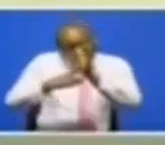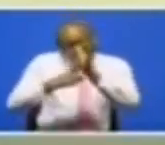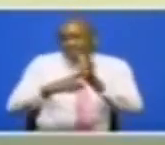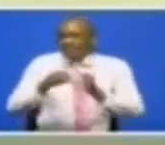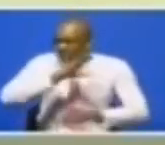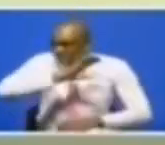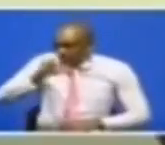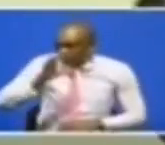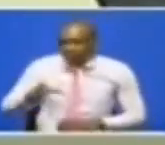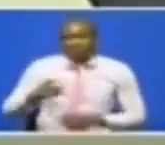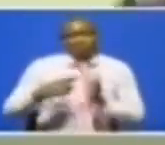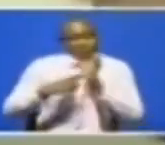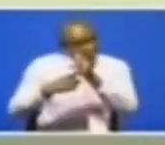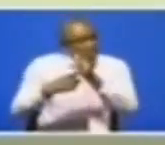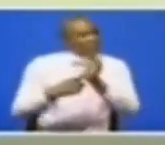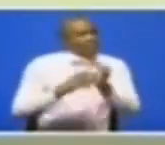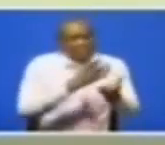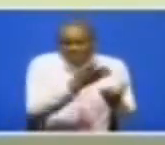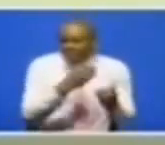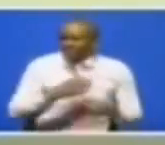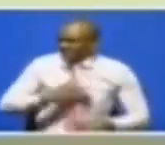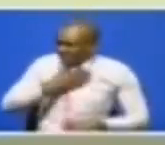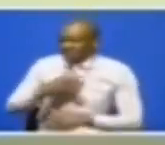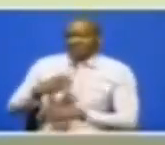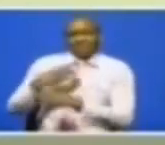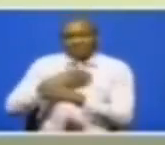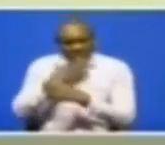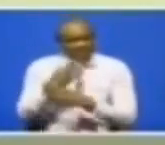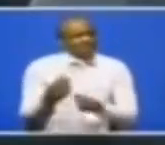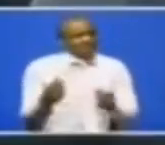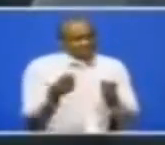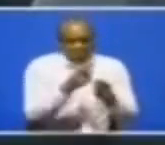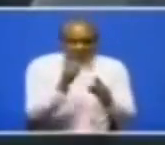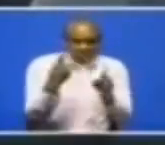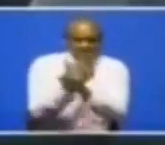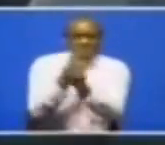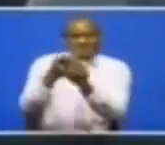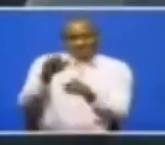the county. So I took them all over.